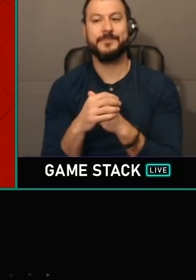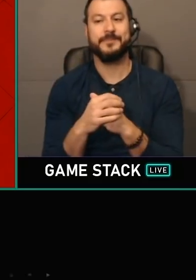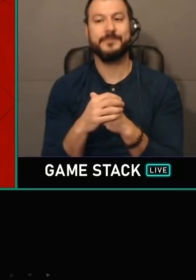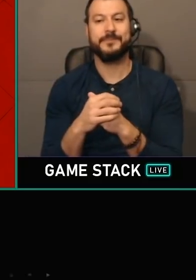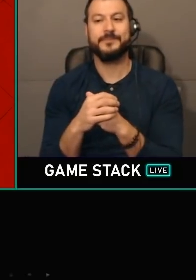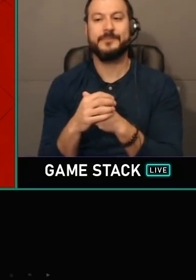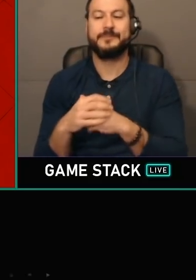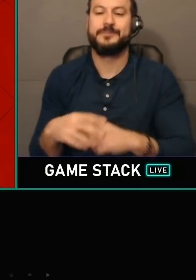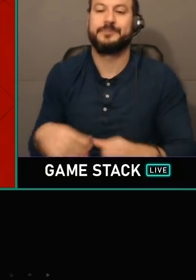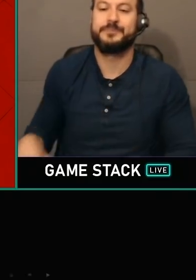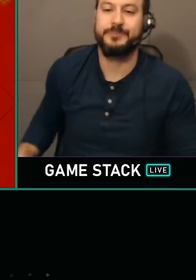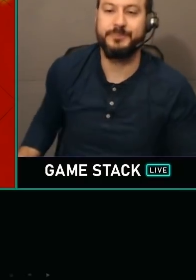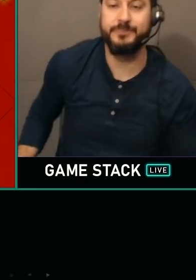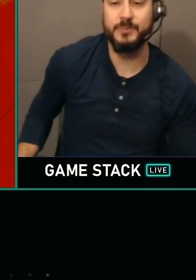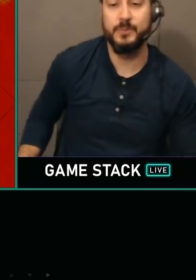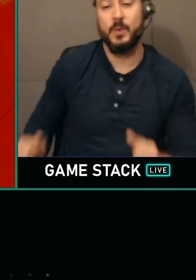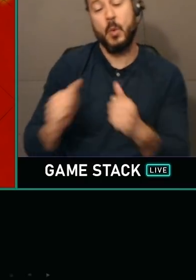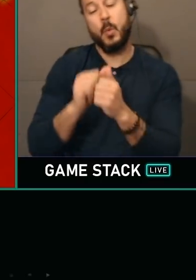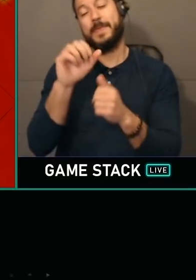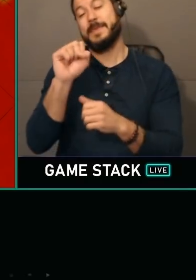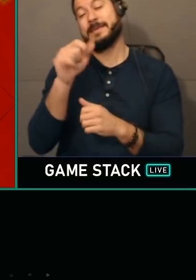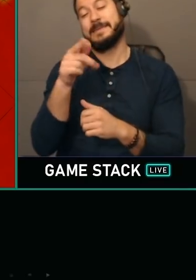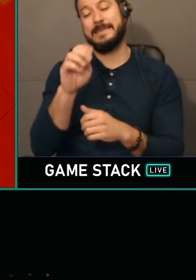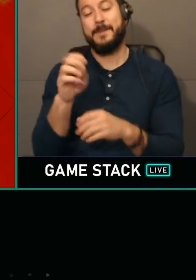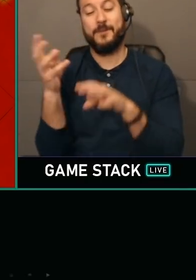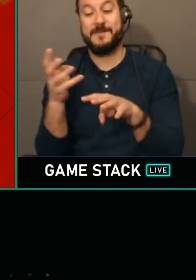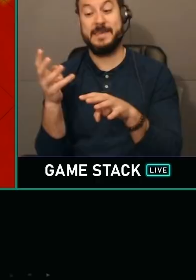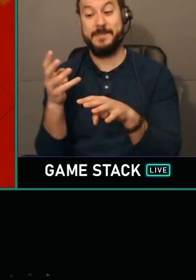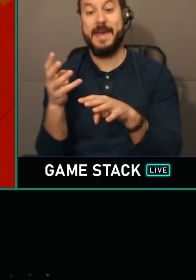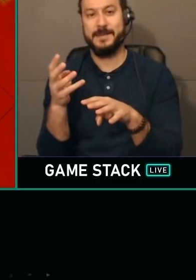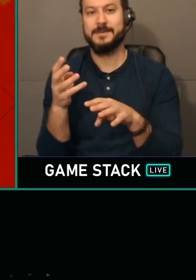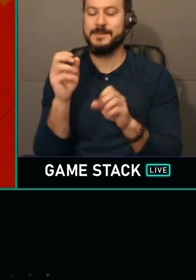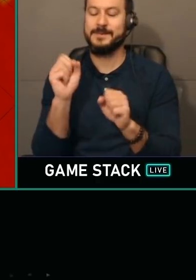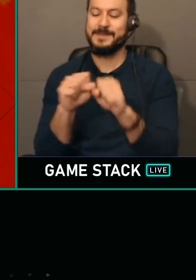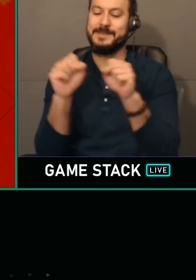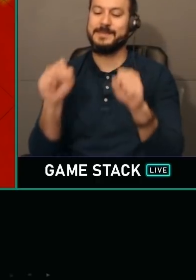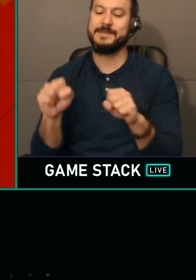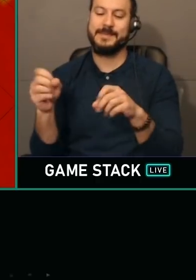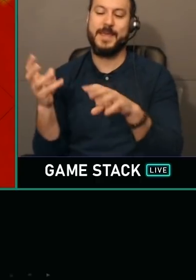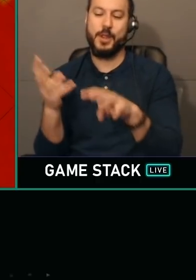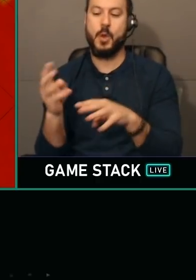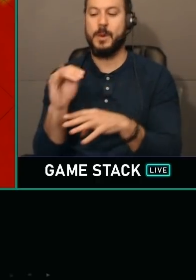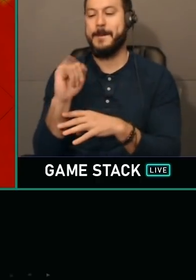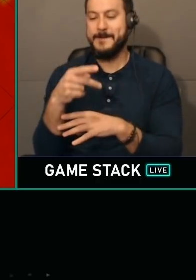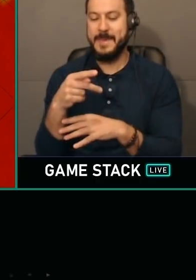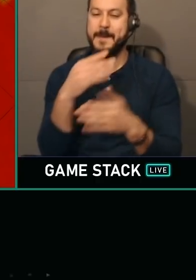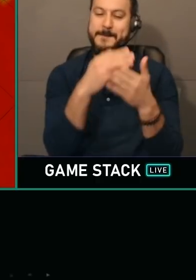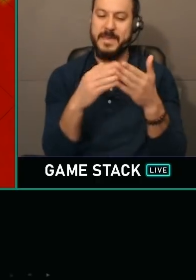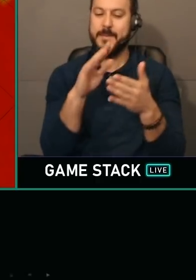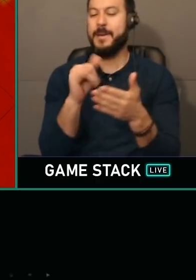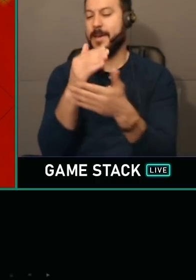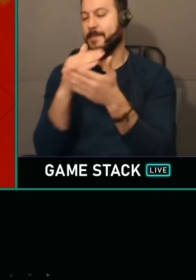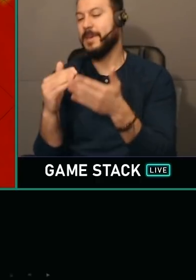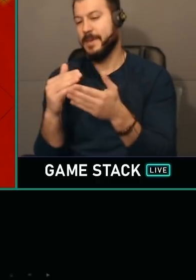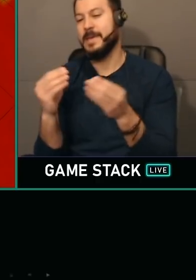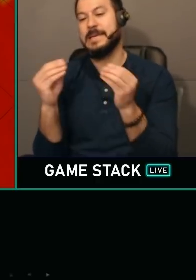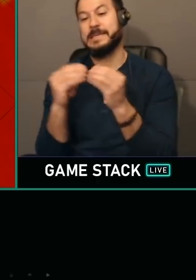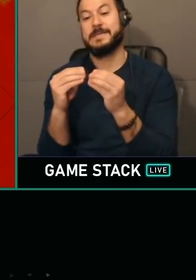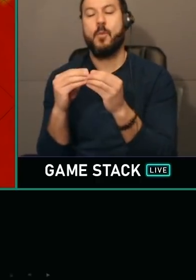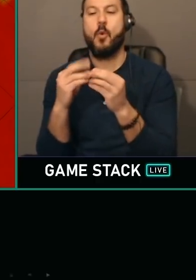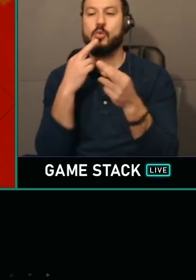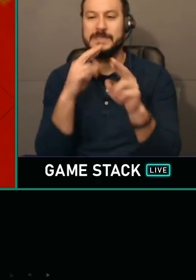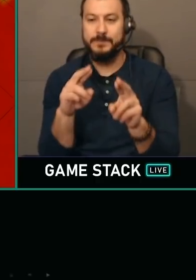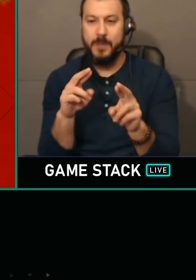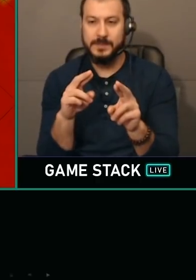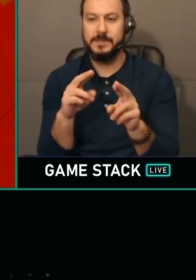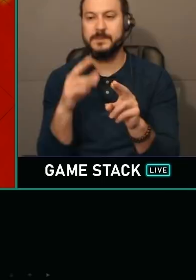With sampler feedback streaming, however, the system can load these MIP levels bit by bit. It's more responsive because it